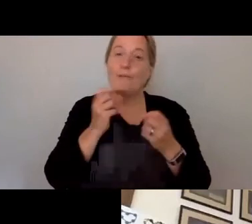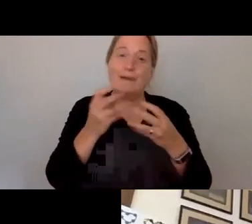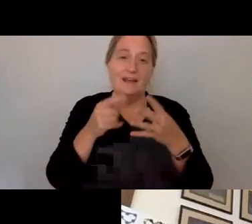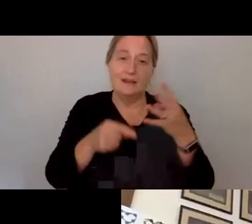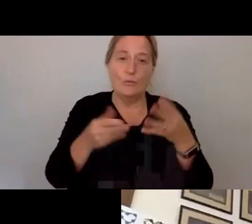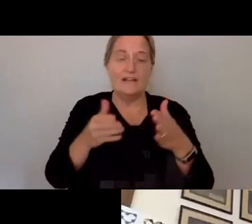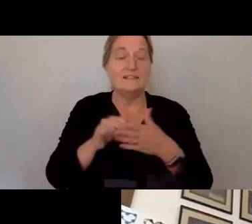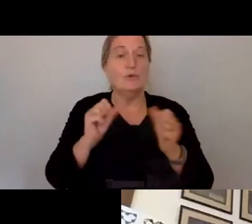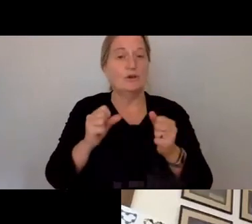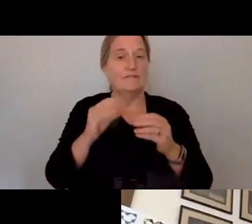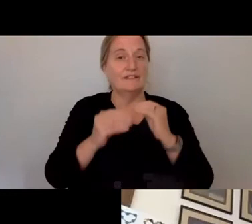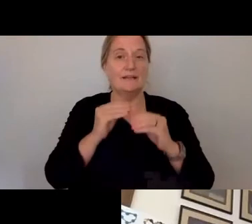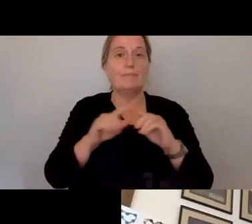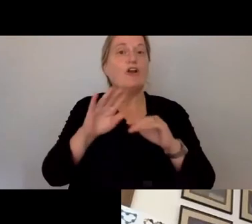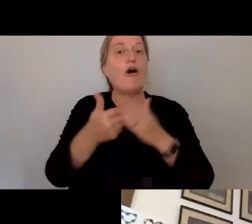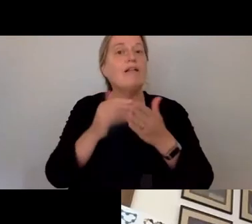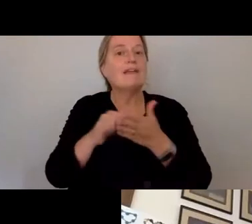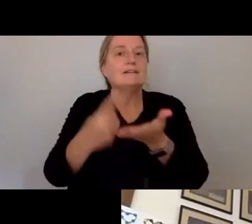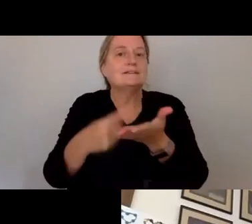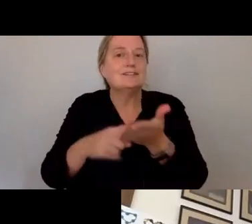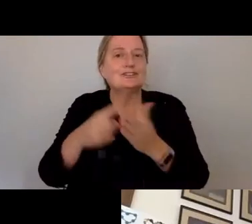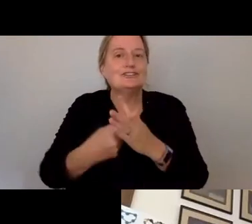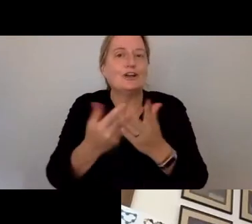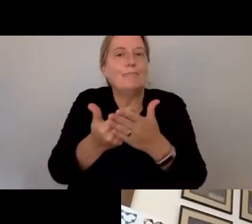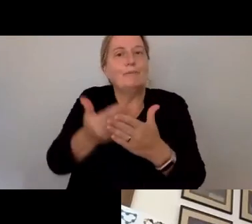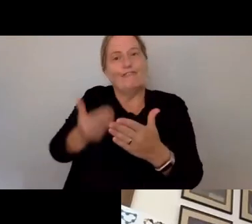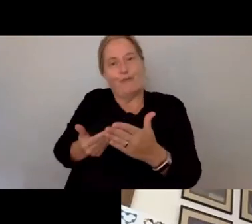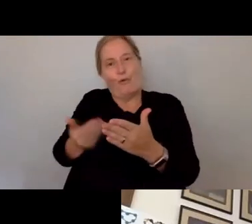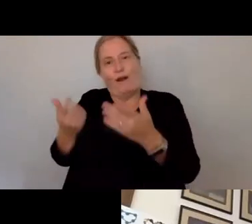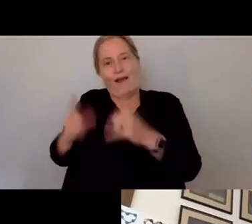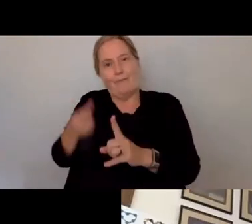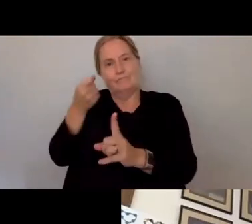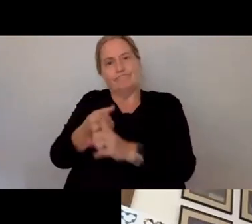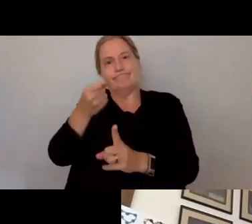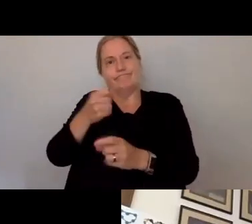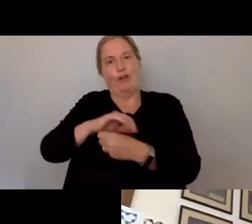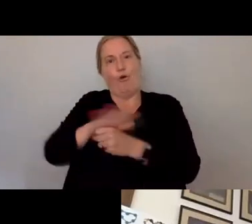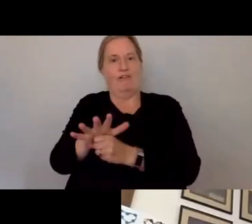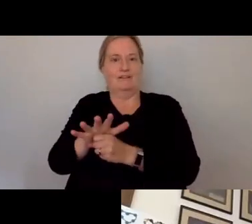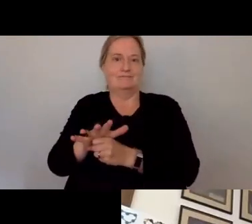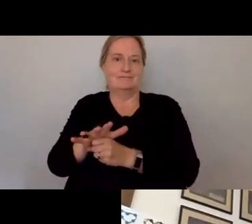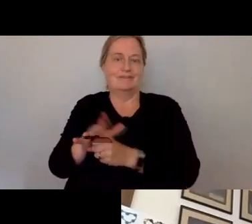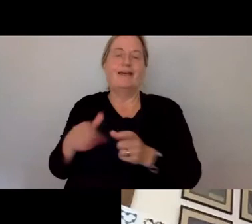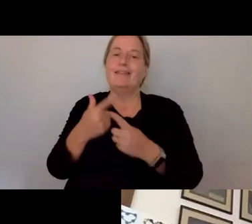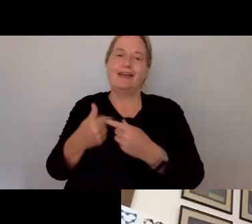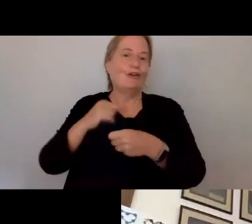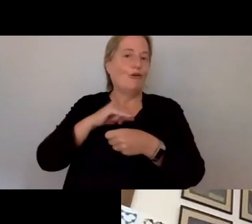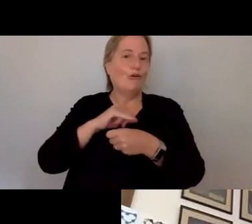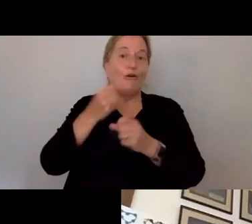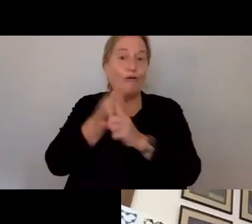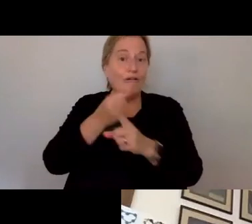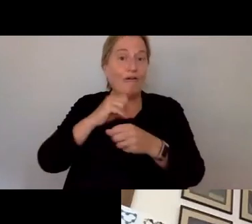those conversations all started before COVID hit this state. And once COVID hit, it's almost like that got set aside.